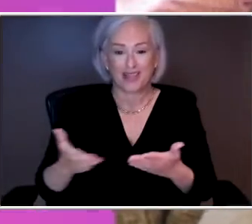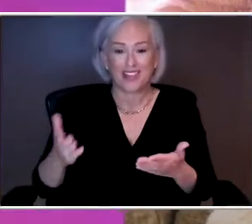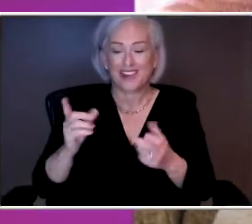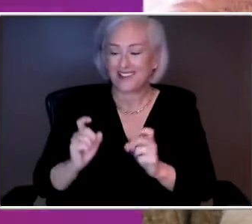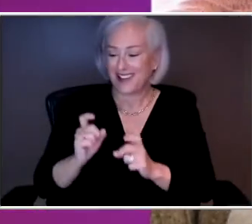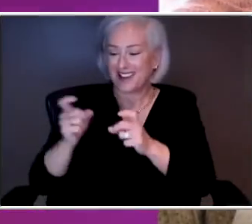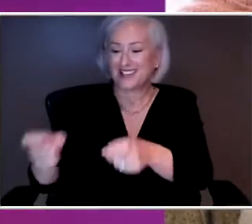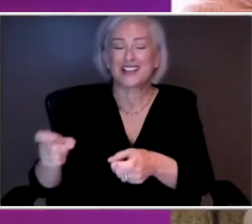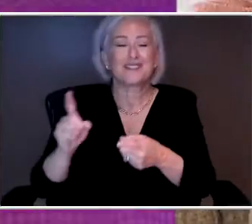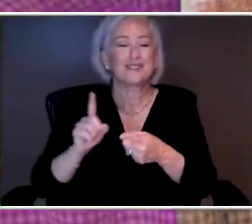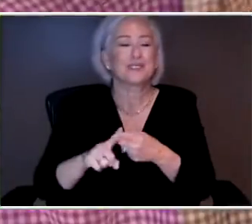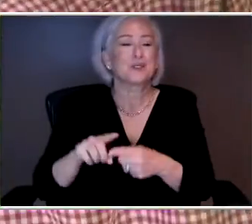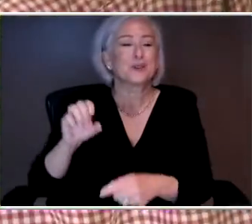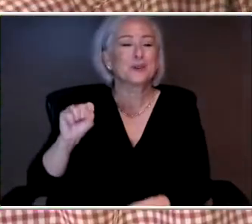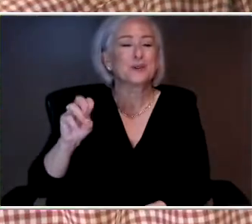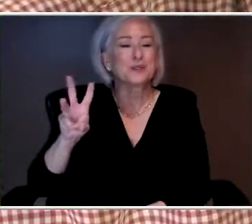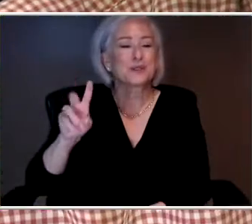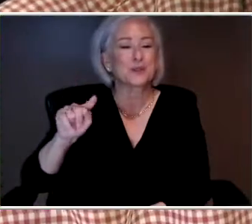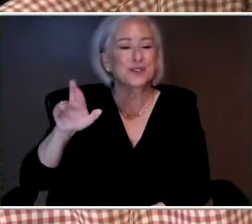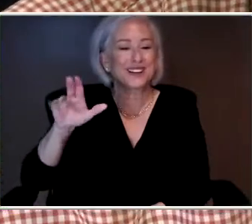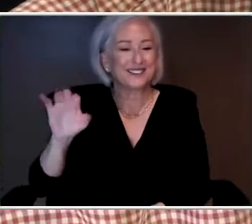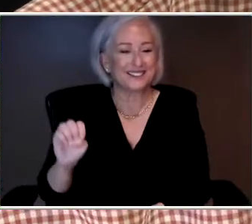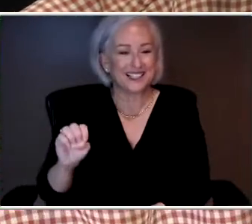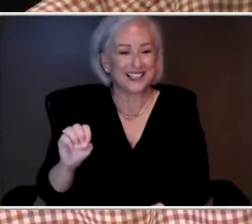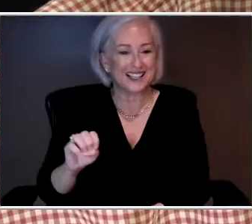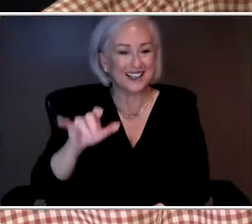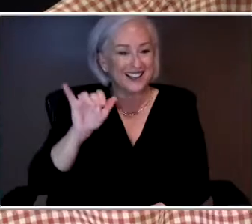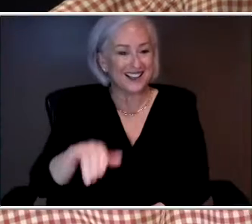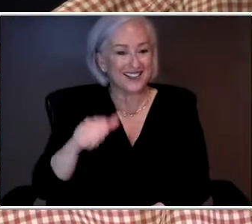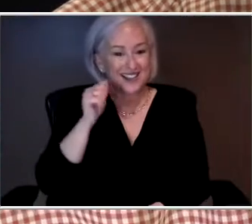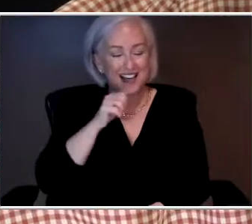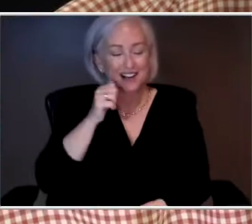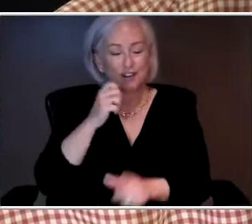just stood there and put her arm around me.